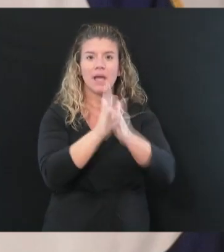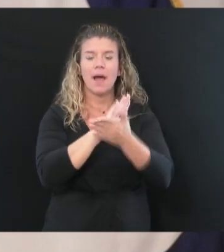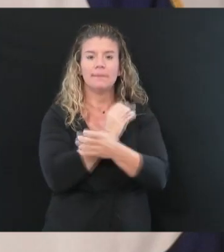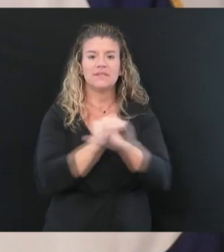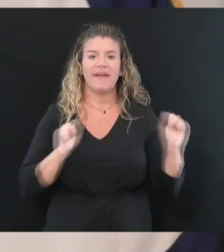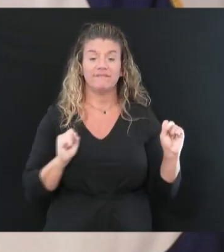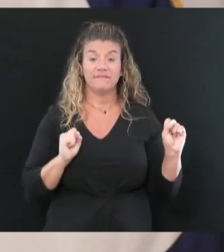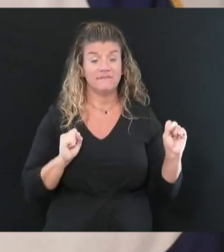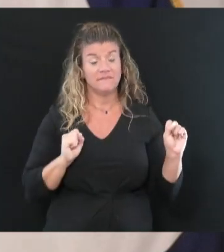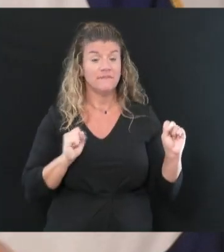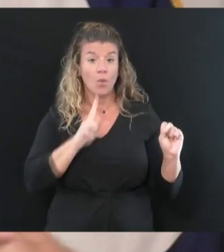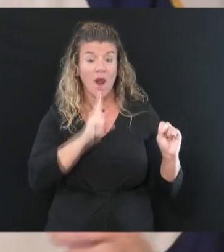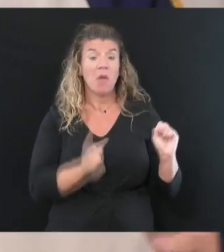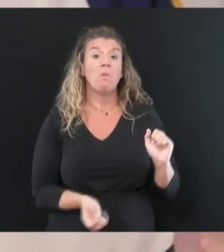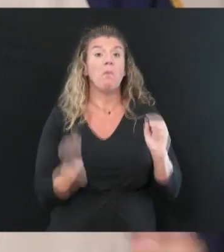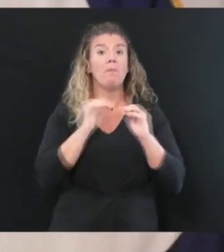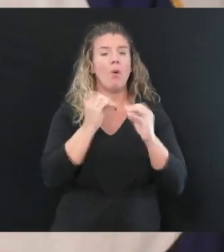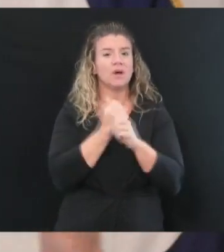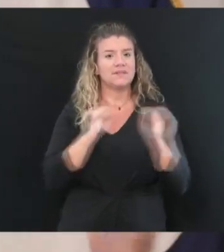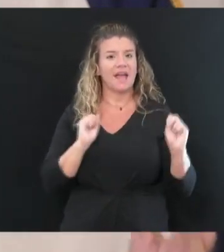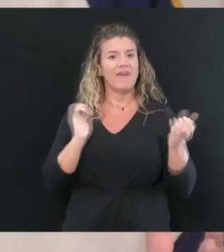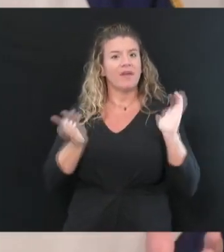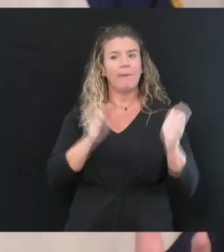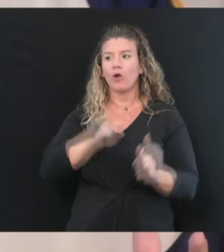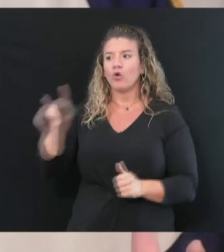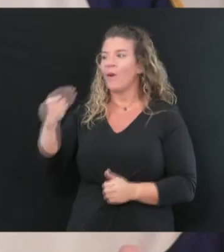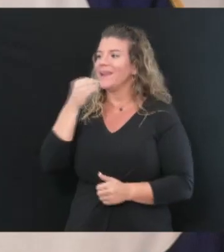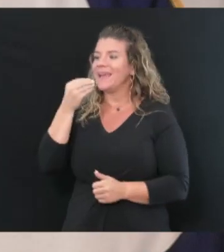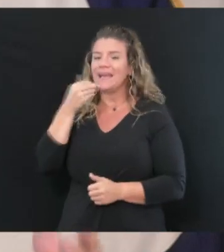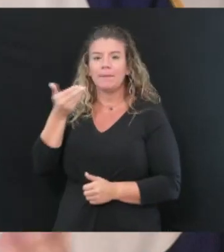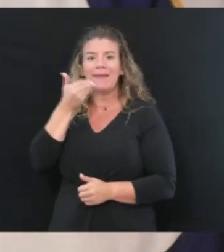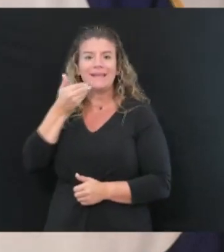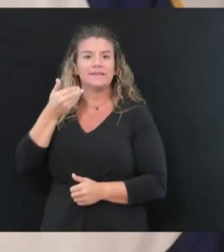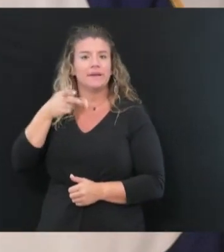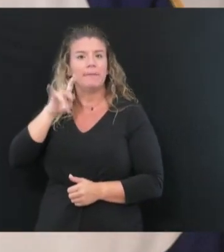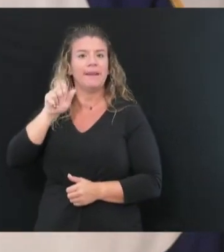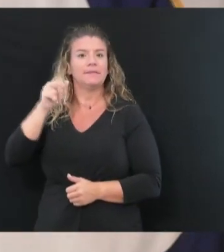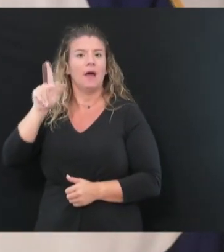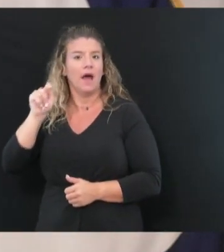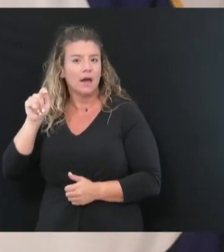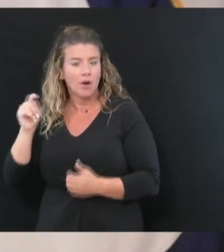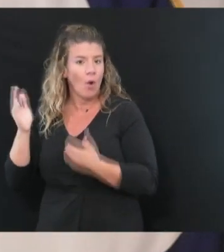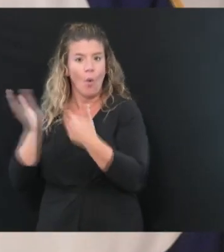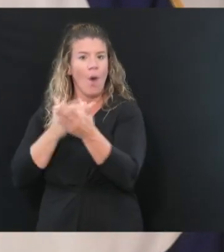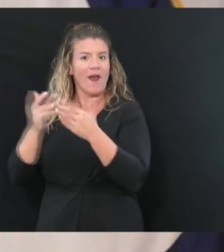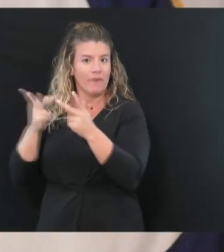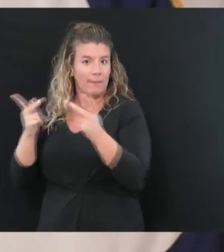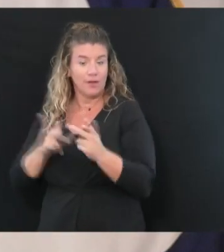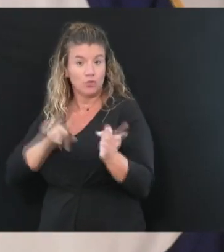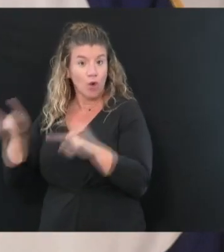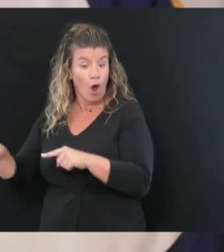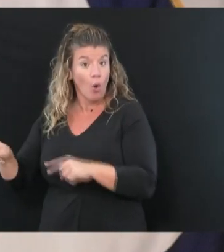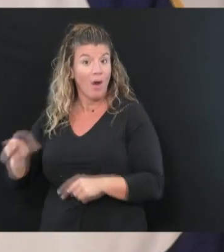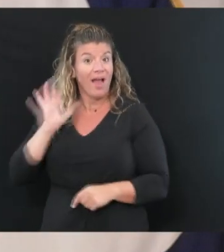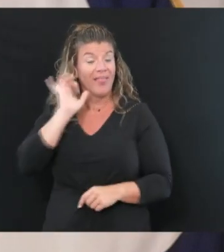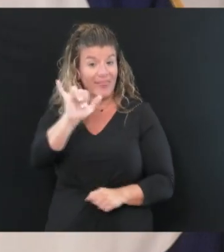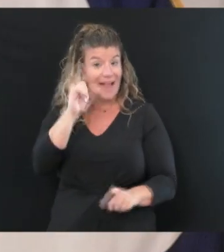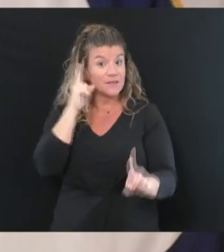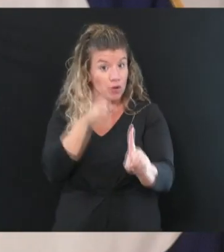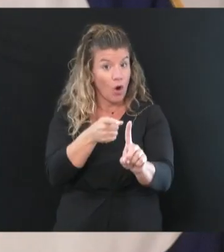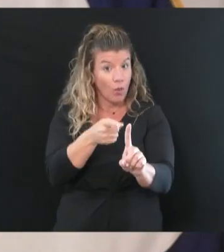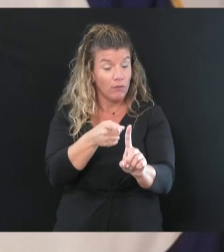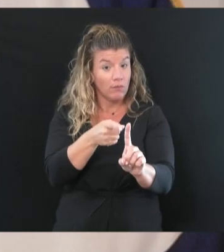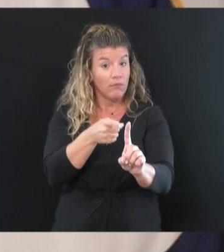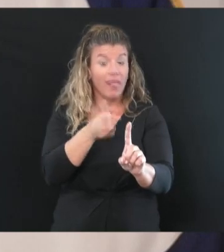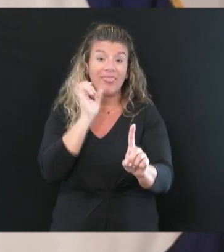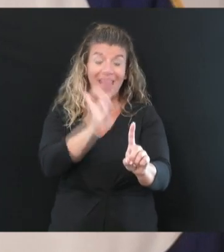safe than you would be if you were at the Pizza Hut or wherever it may be. So that's our goal. That's